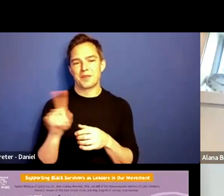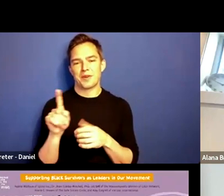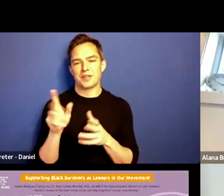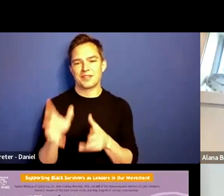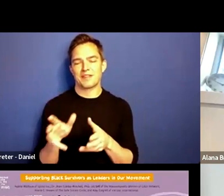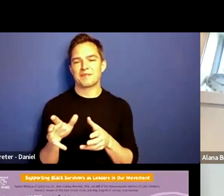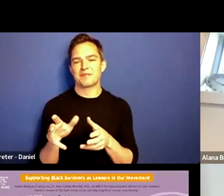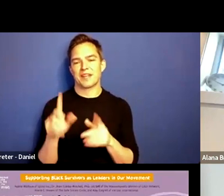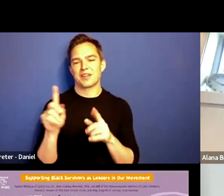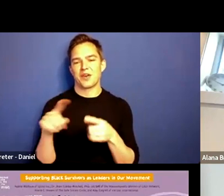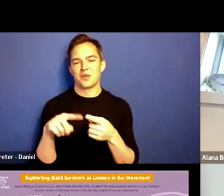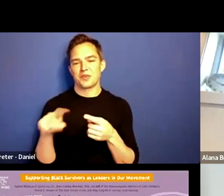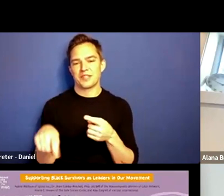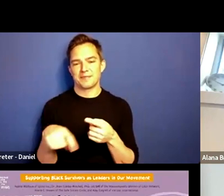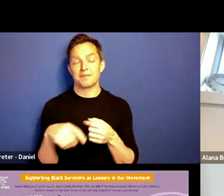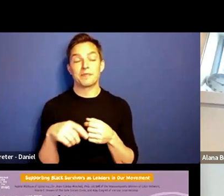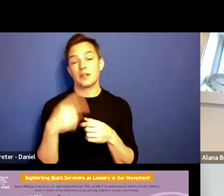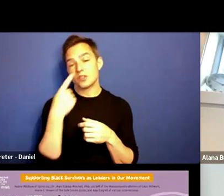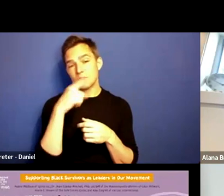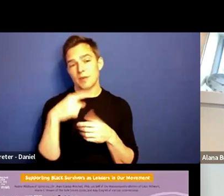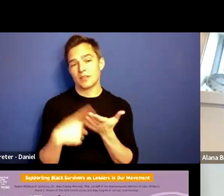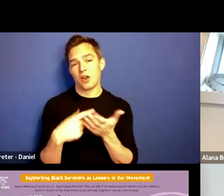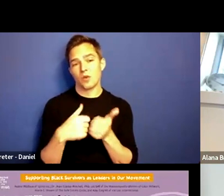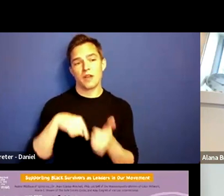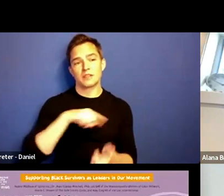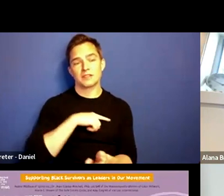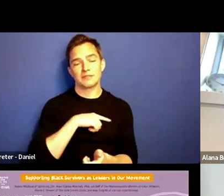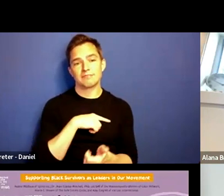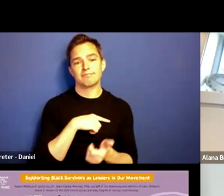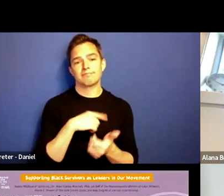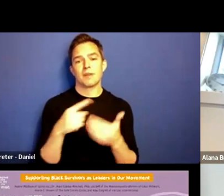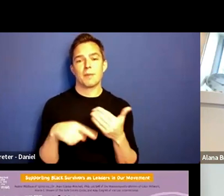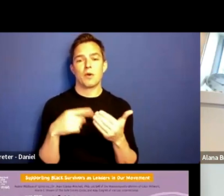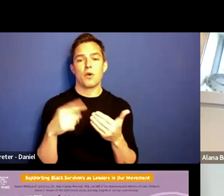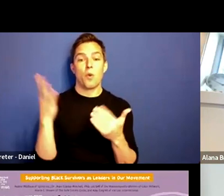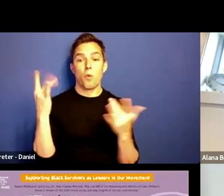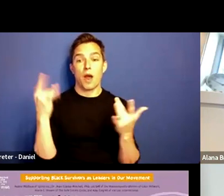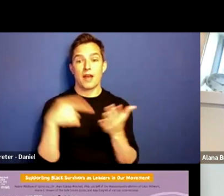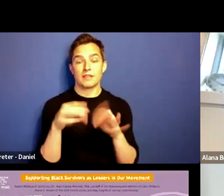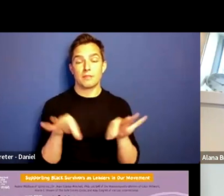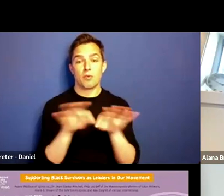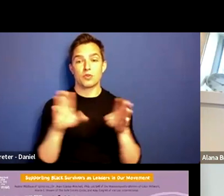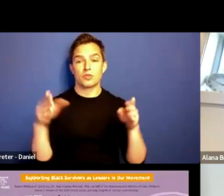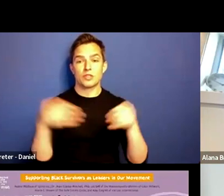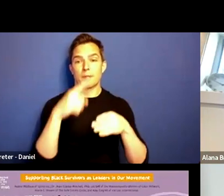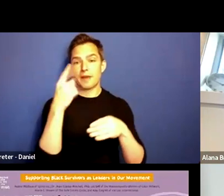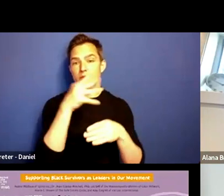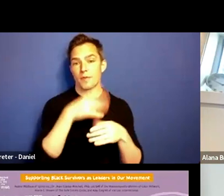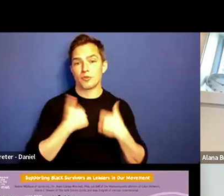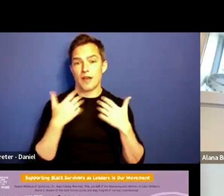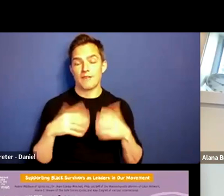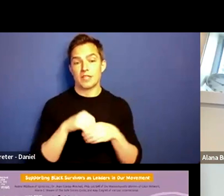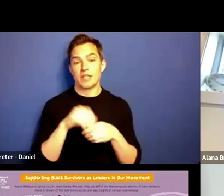needed. And so can you talk to us about why it's important to center Black women survivors in the